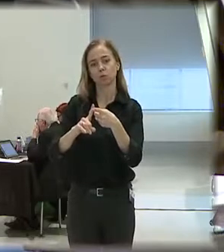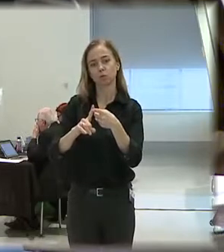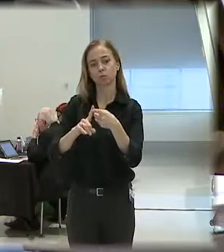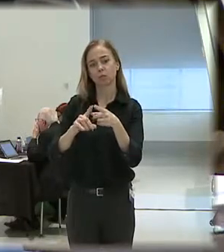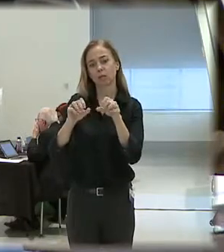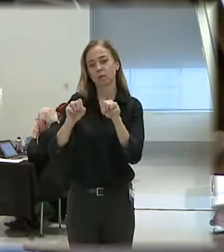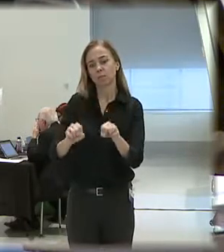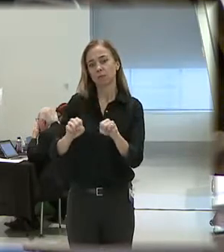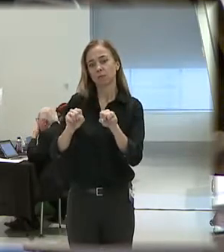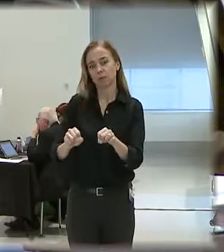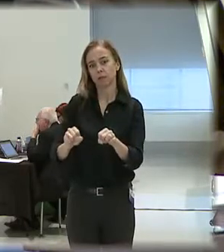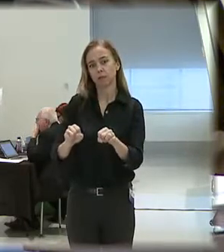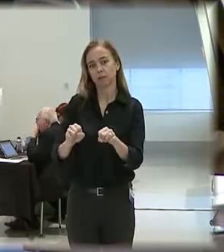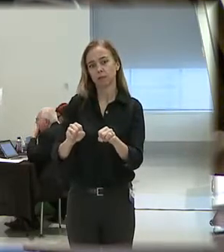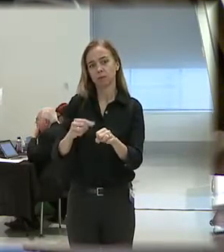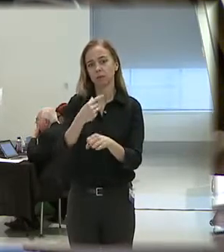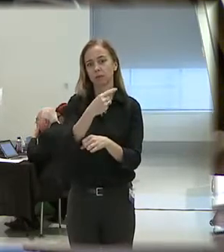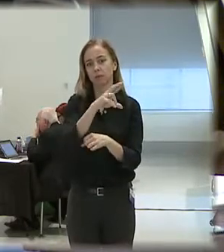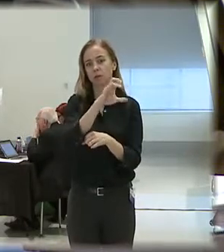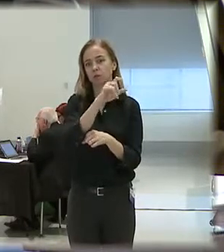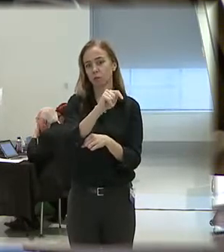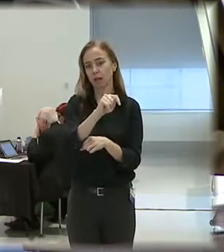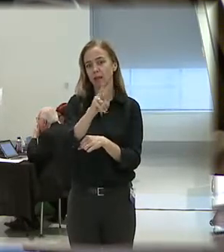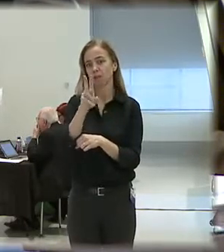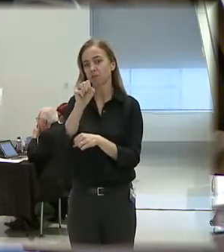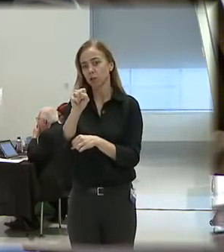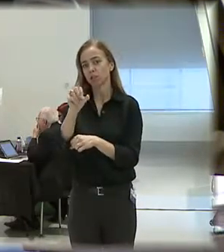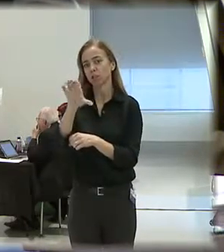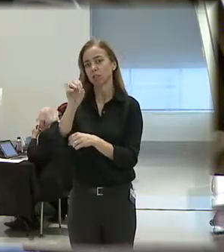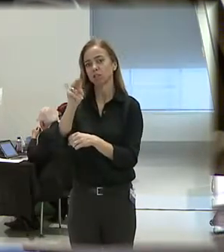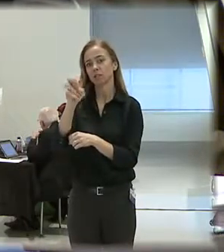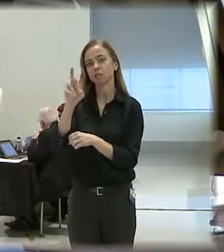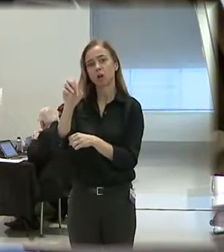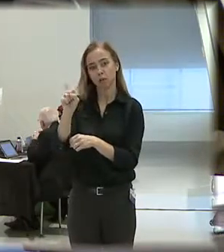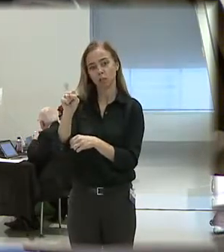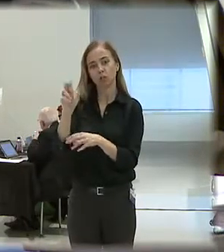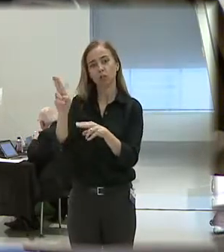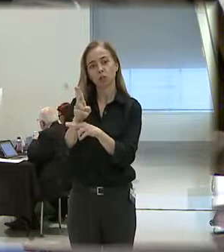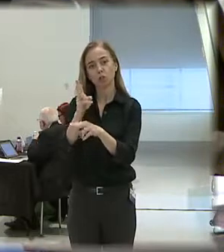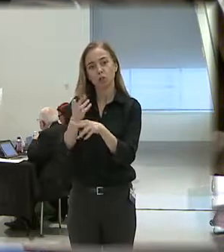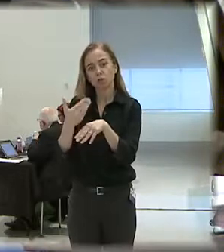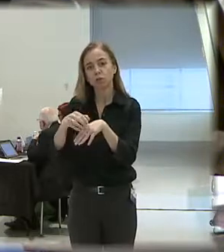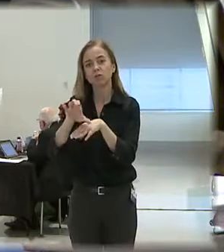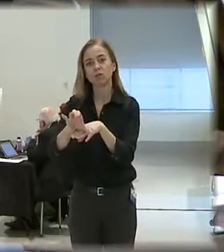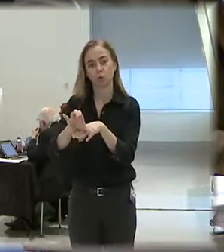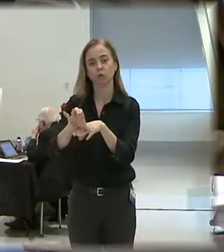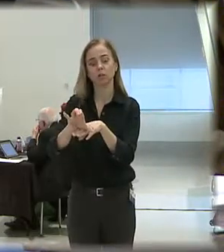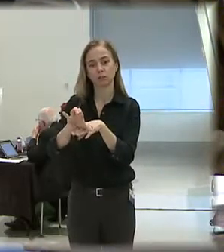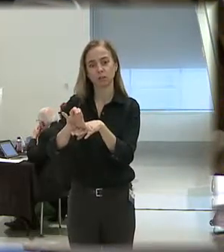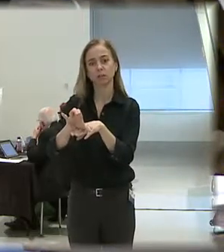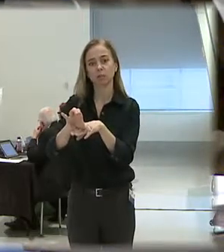that, that Graham versus Connor says, that police officers' use of force is